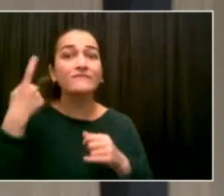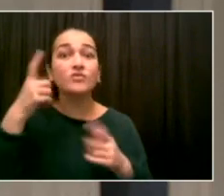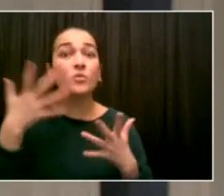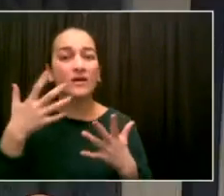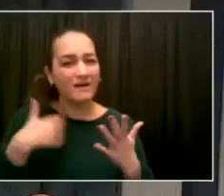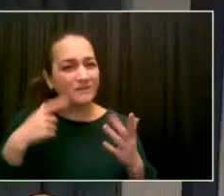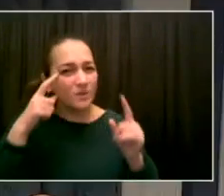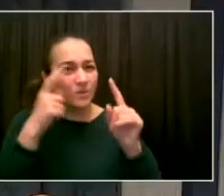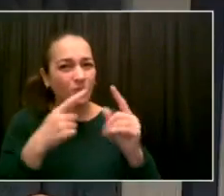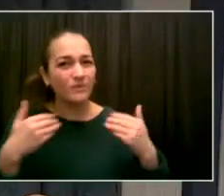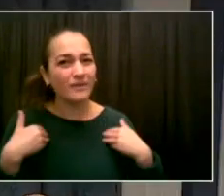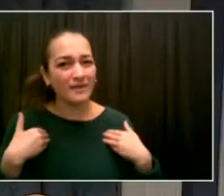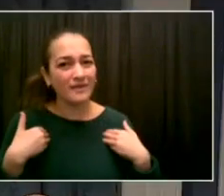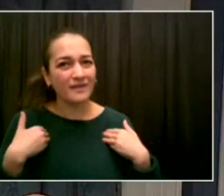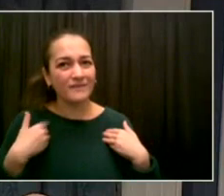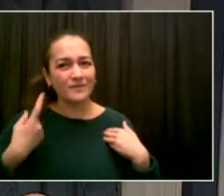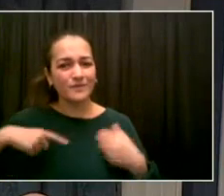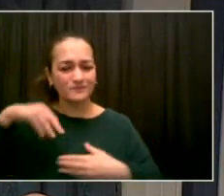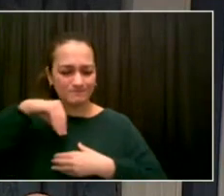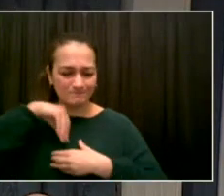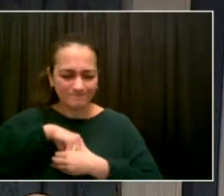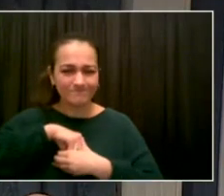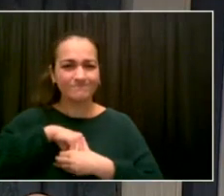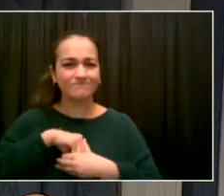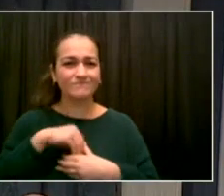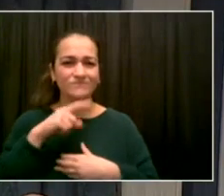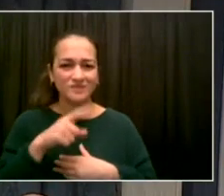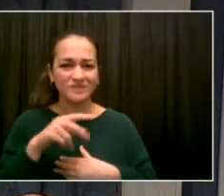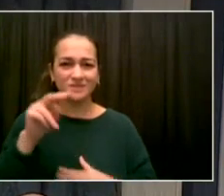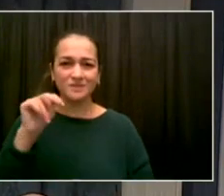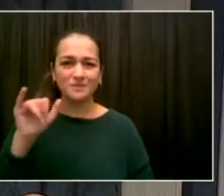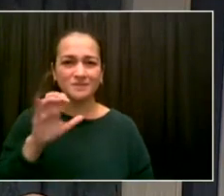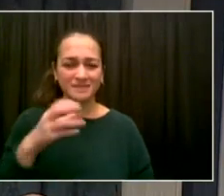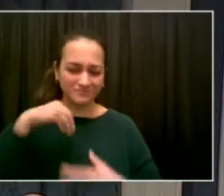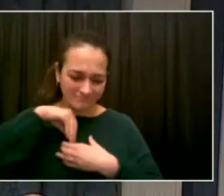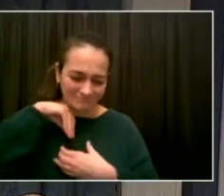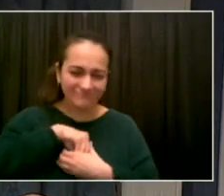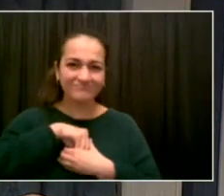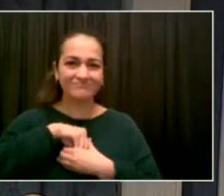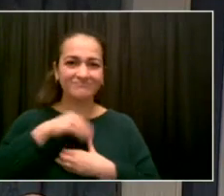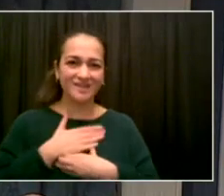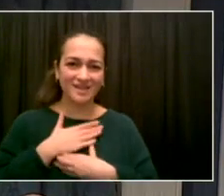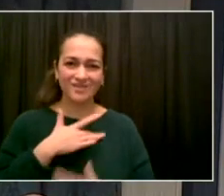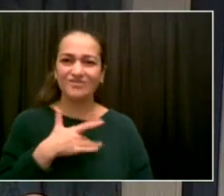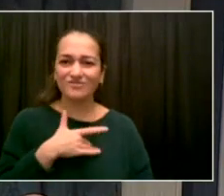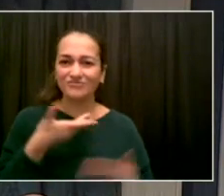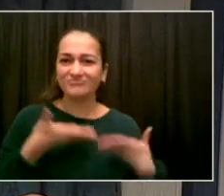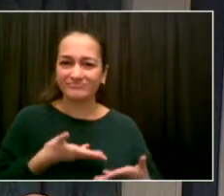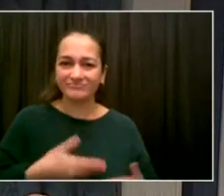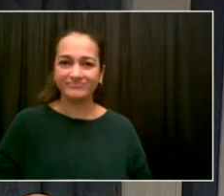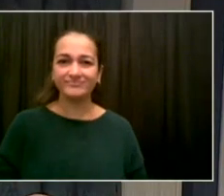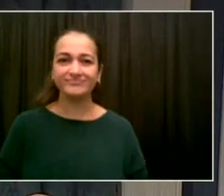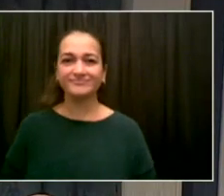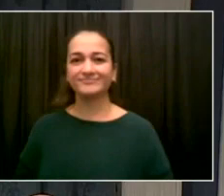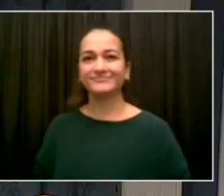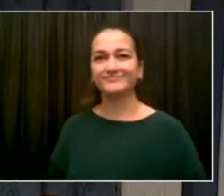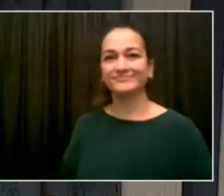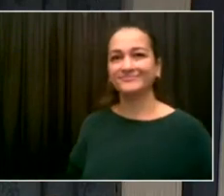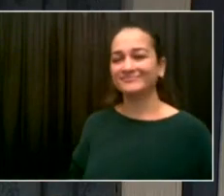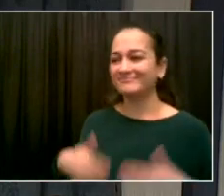I love that. I love that. Hometown hero, Taj Gibson. Thank you so much. And everyone, as we conclude